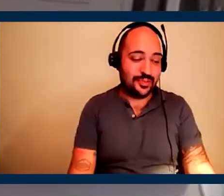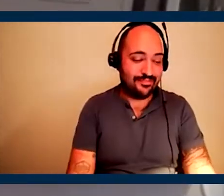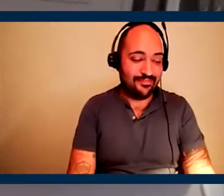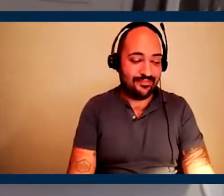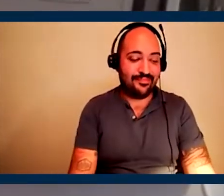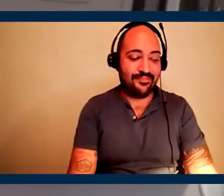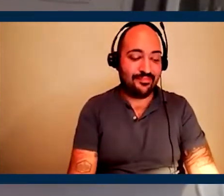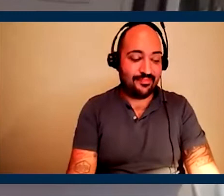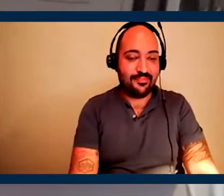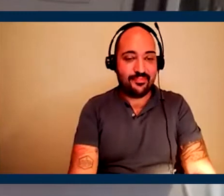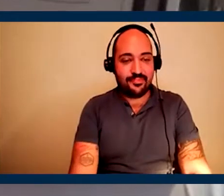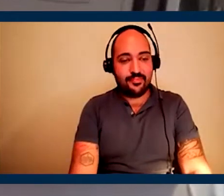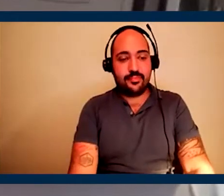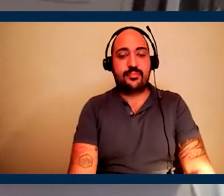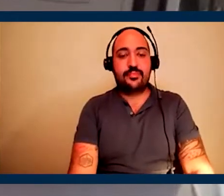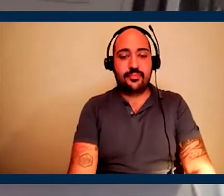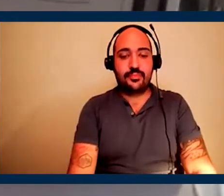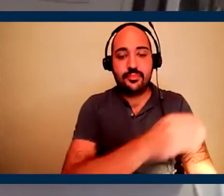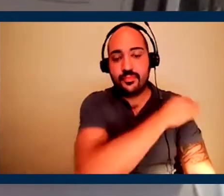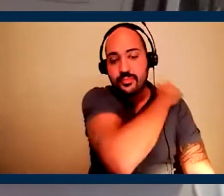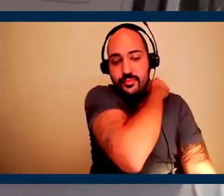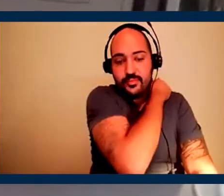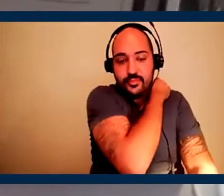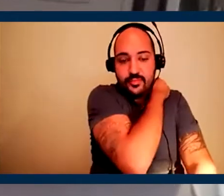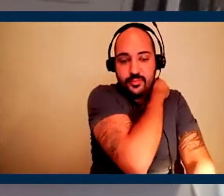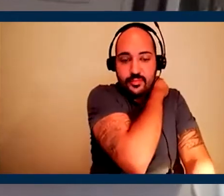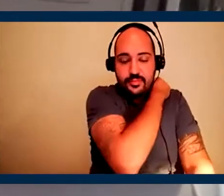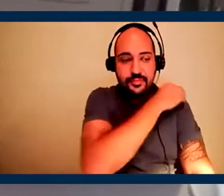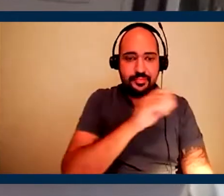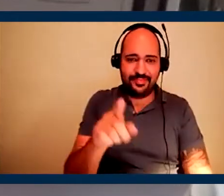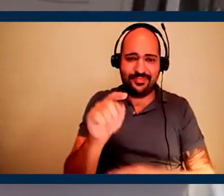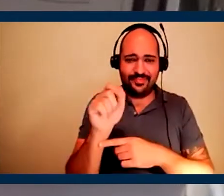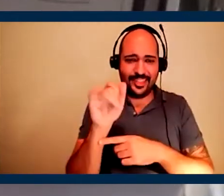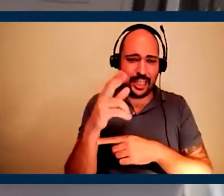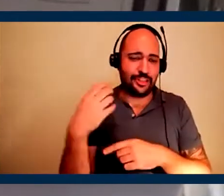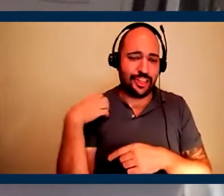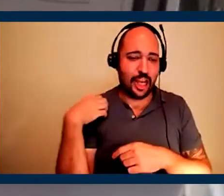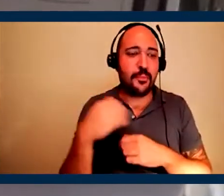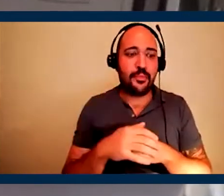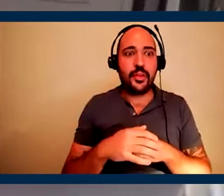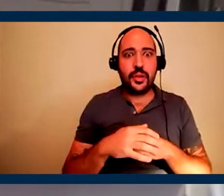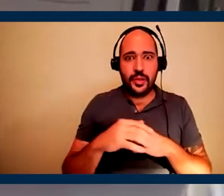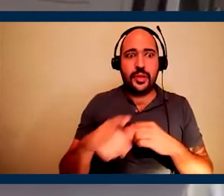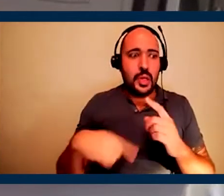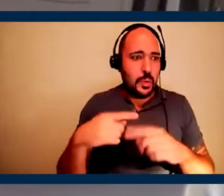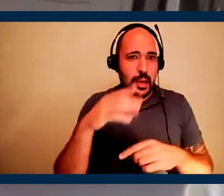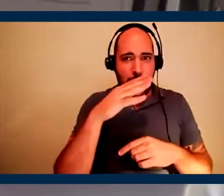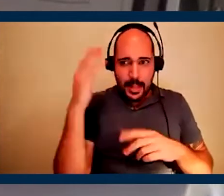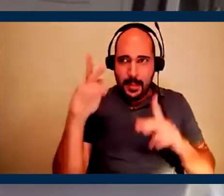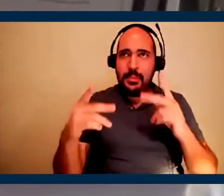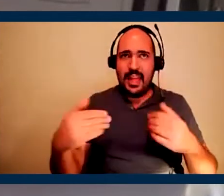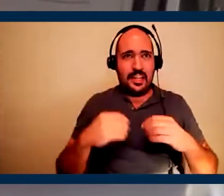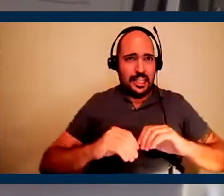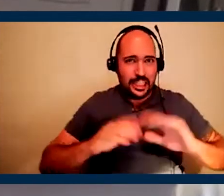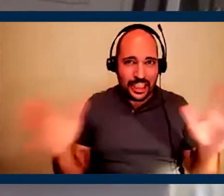when Black people like Assemblymember Bryan get into office and have a clear desire to move a set of issues that are